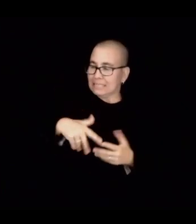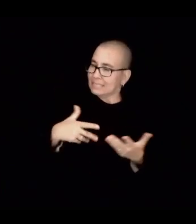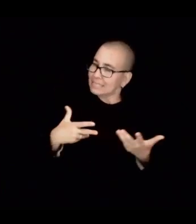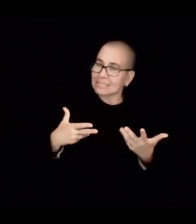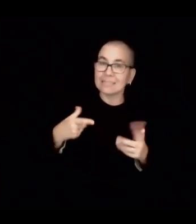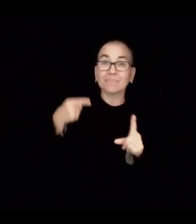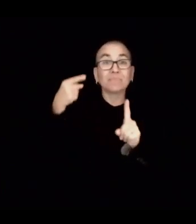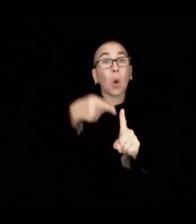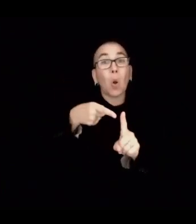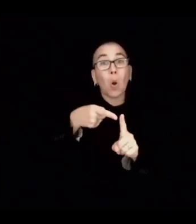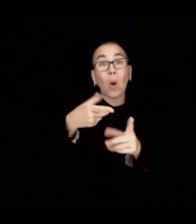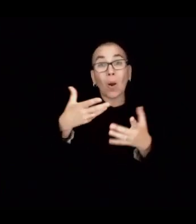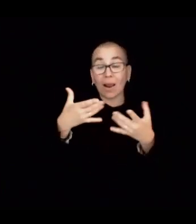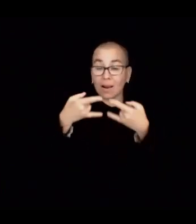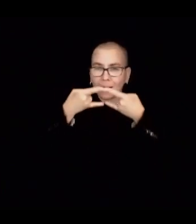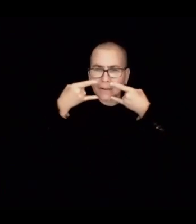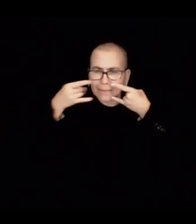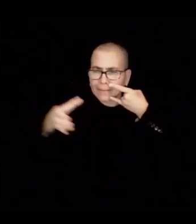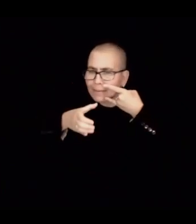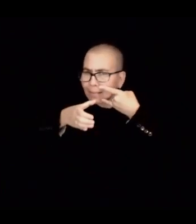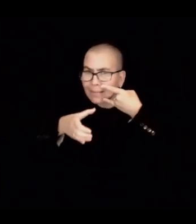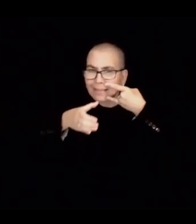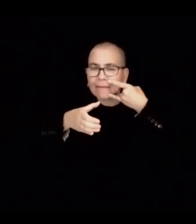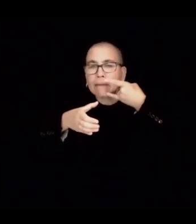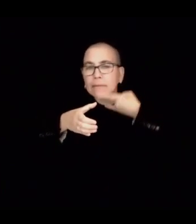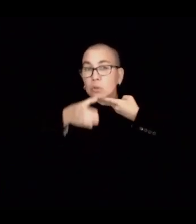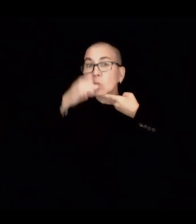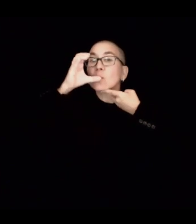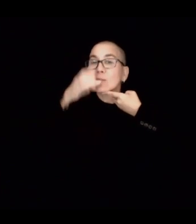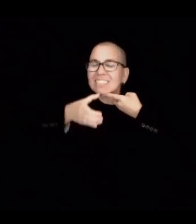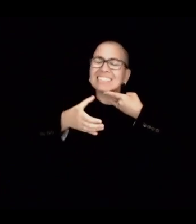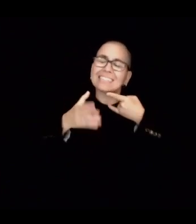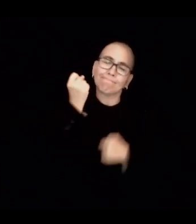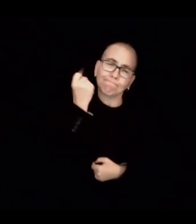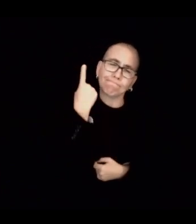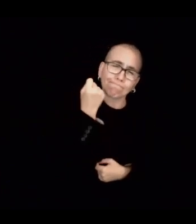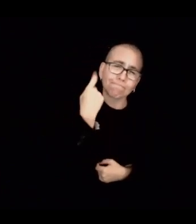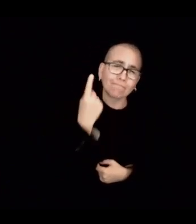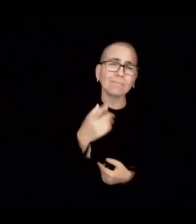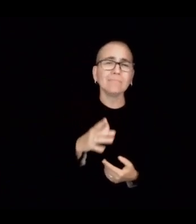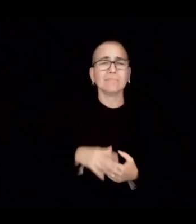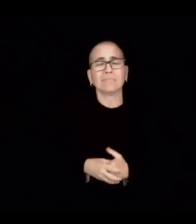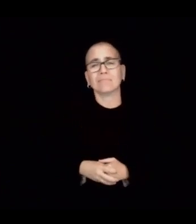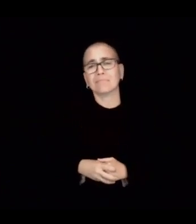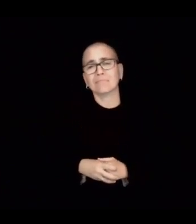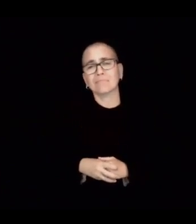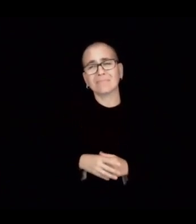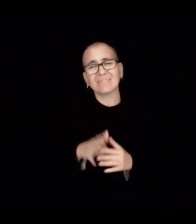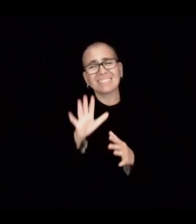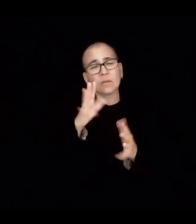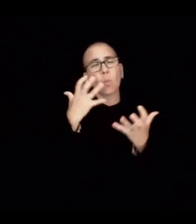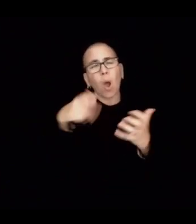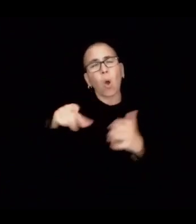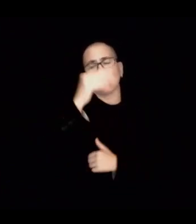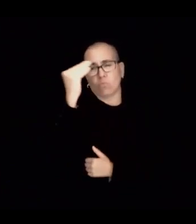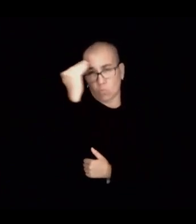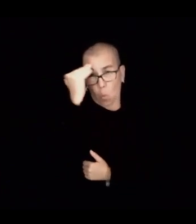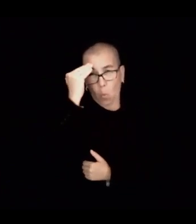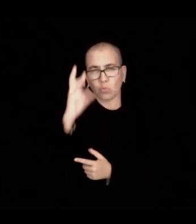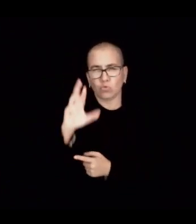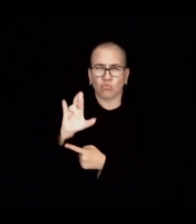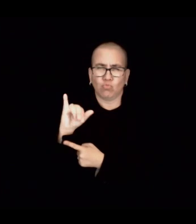then social distance and make sure that you're cognizant of the risk of COVID transmission in a group